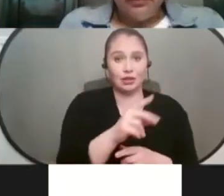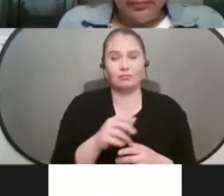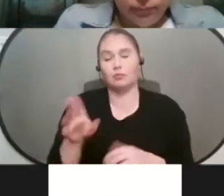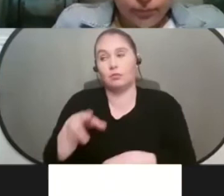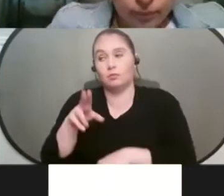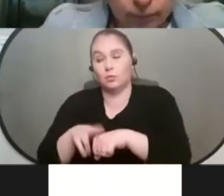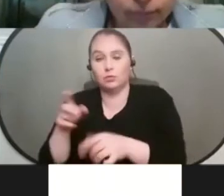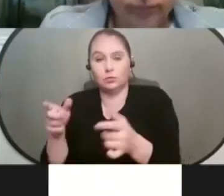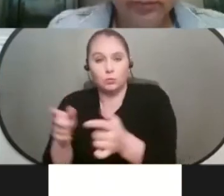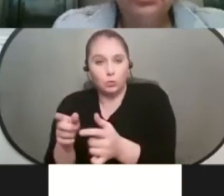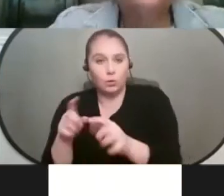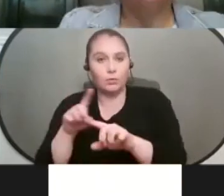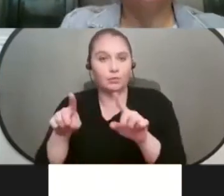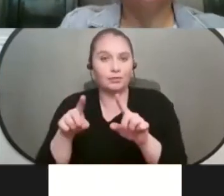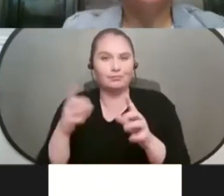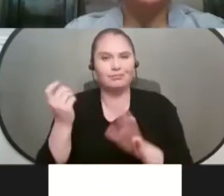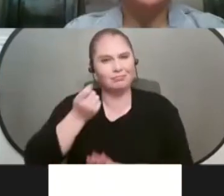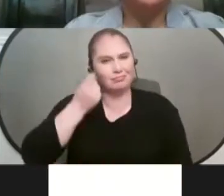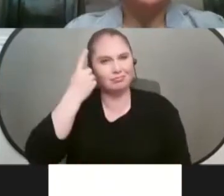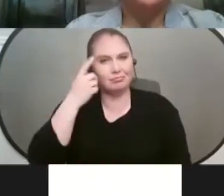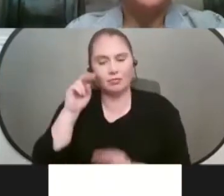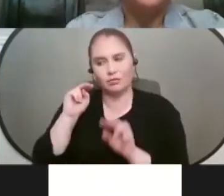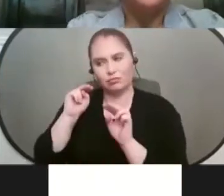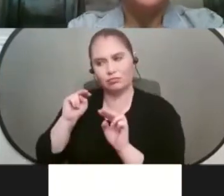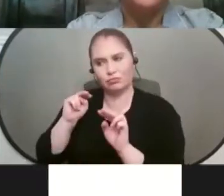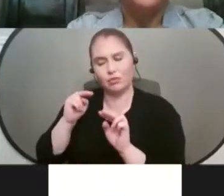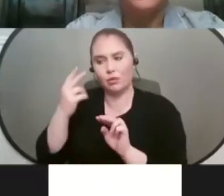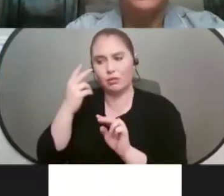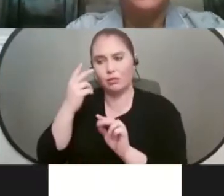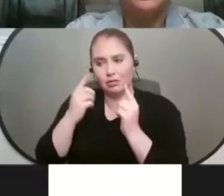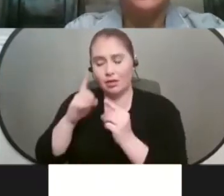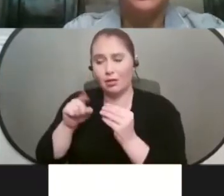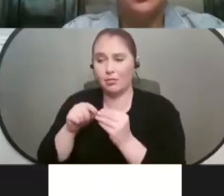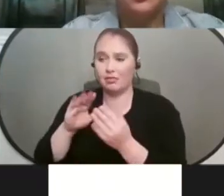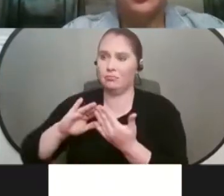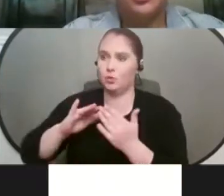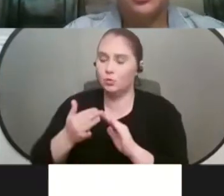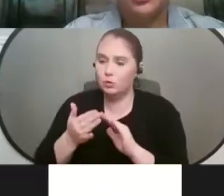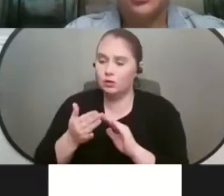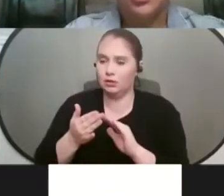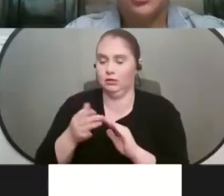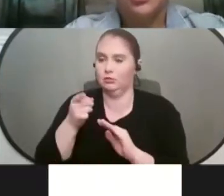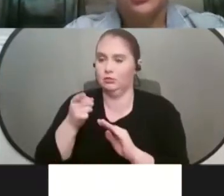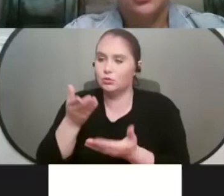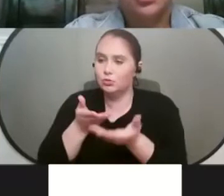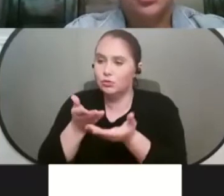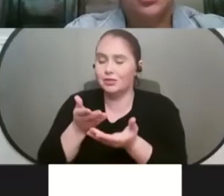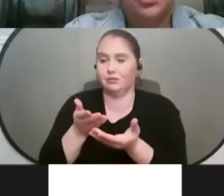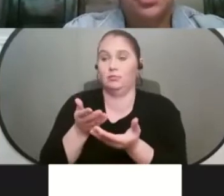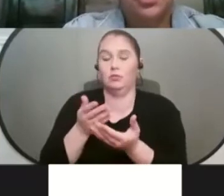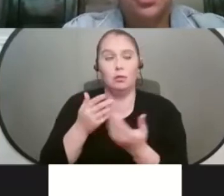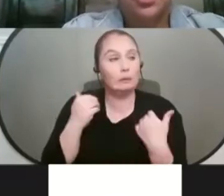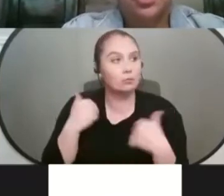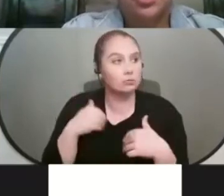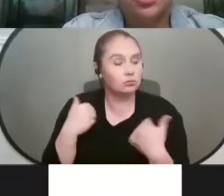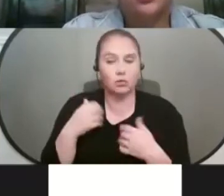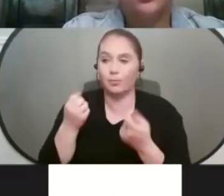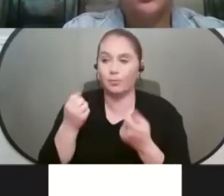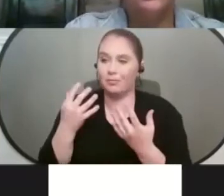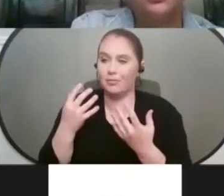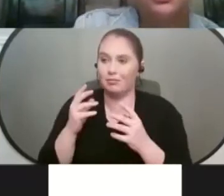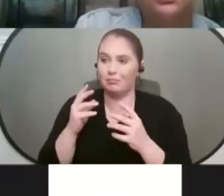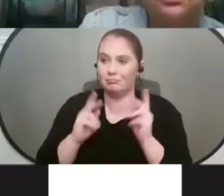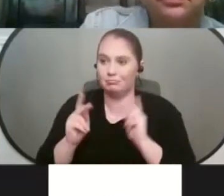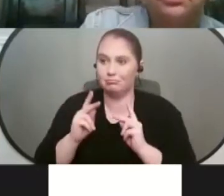that's the sensible part. But then you start thinking about the community that it does serve. So I can see why so many would be against that, you know, because they have an